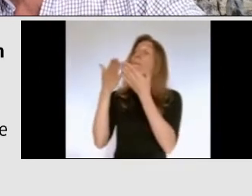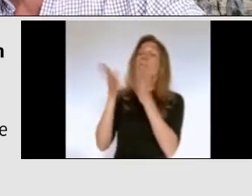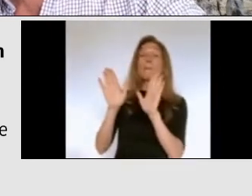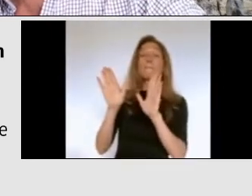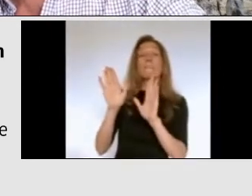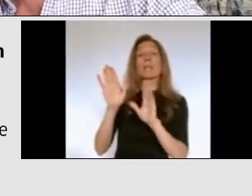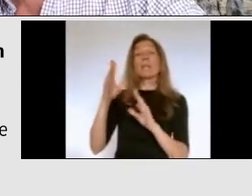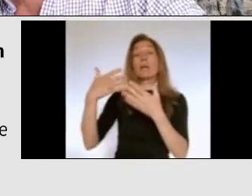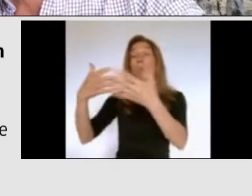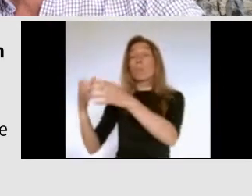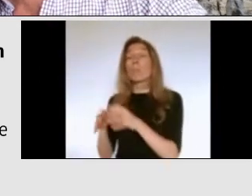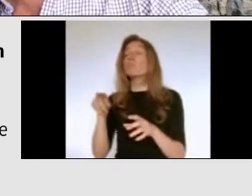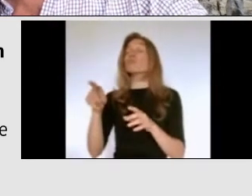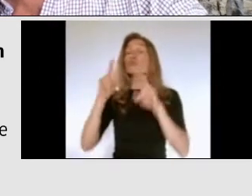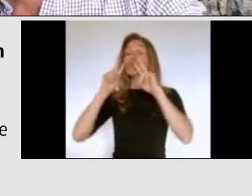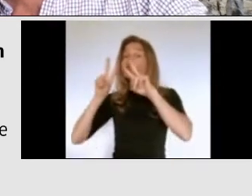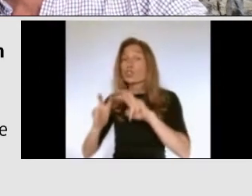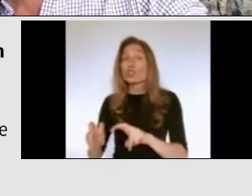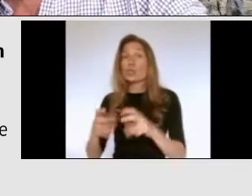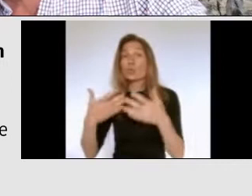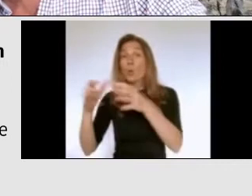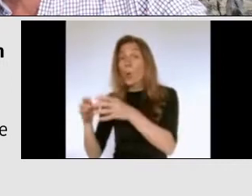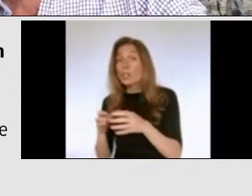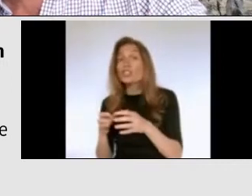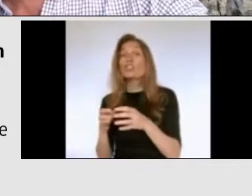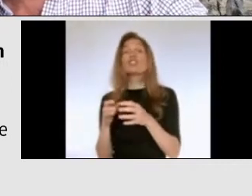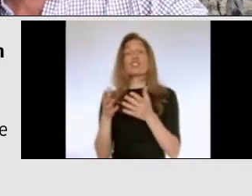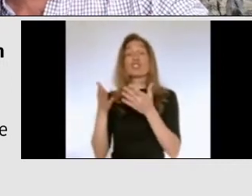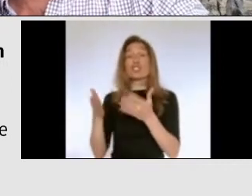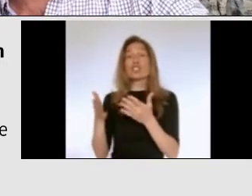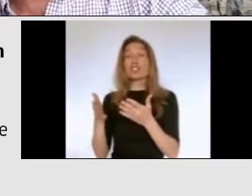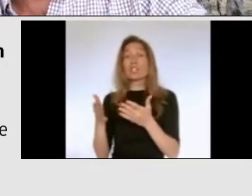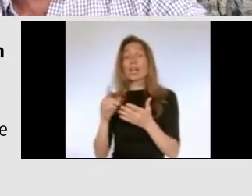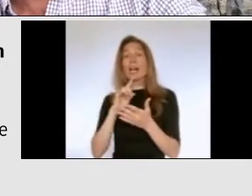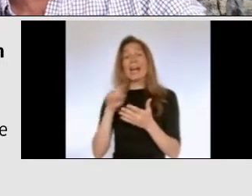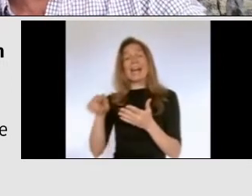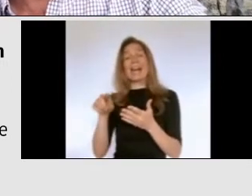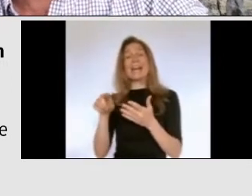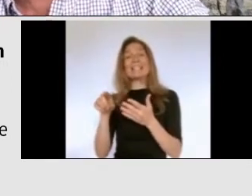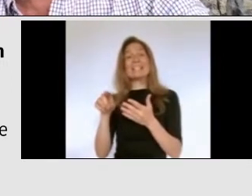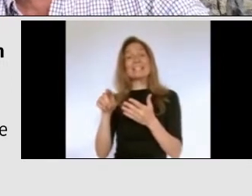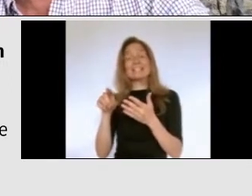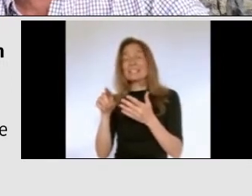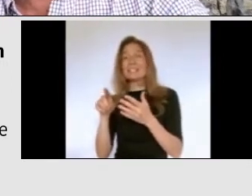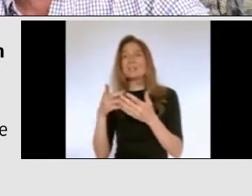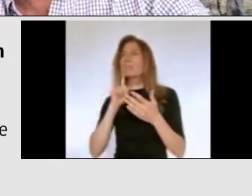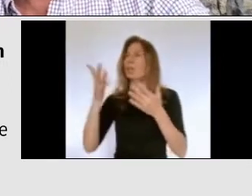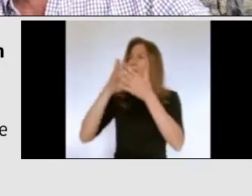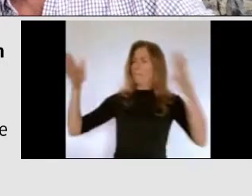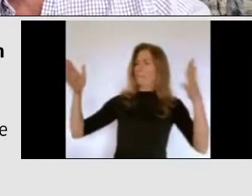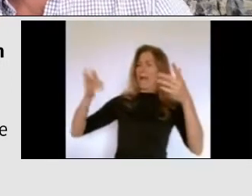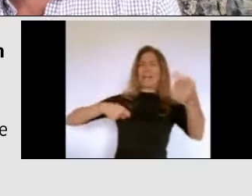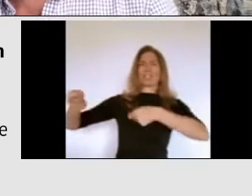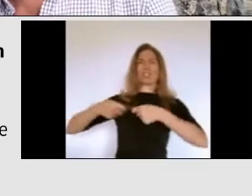We also have public bodies, research organizations, and larger scale industry.